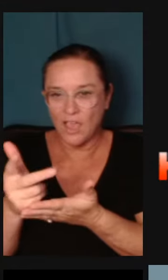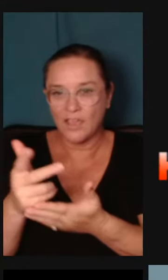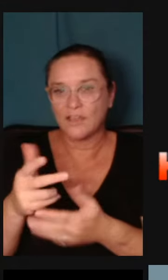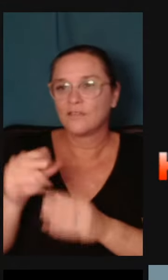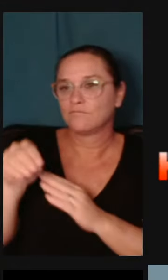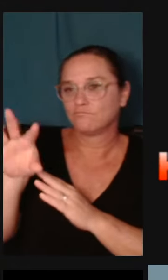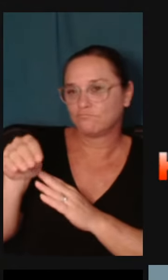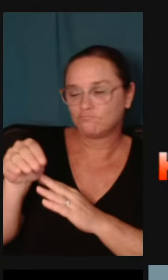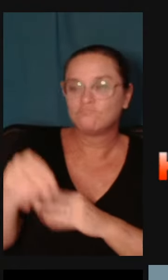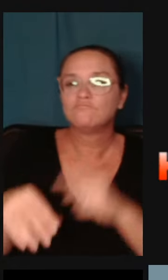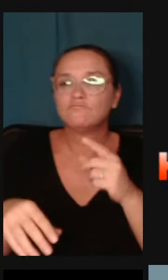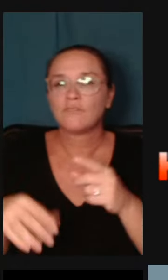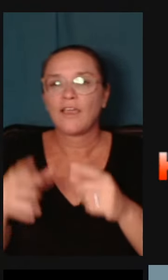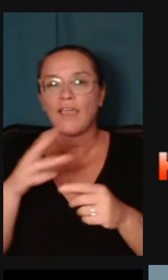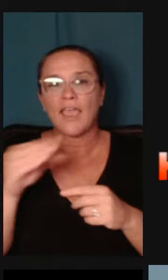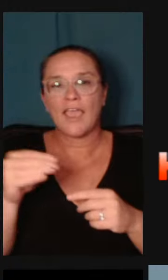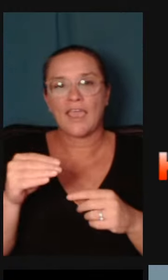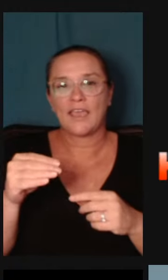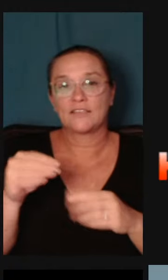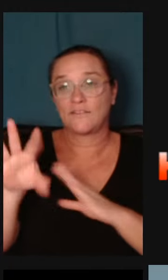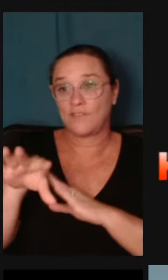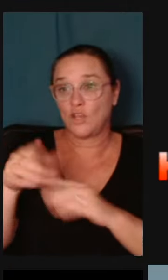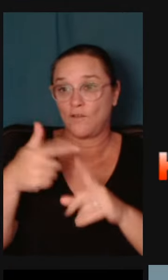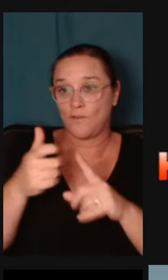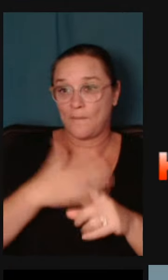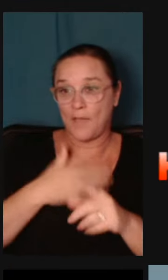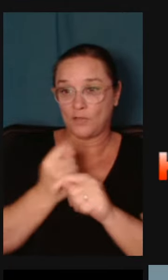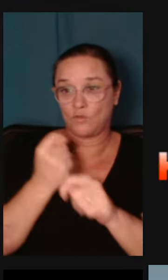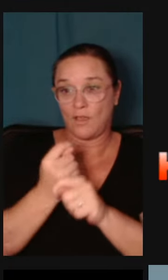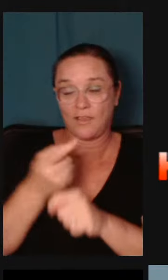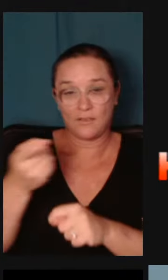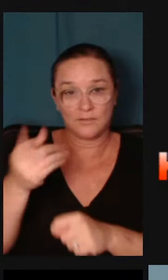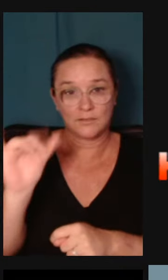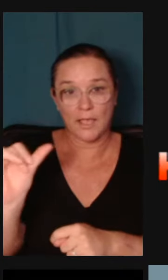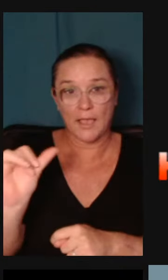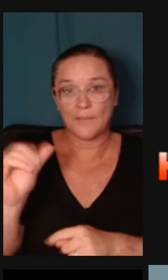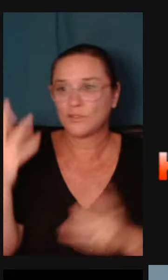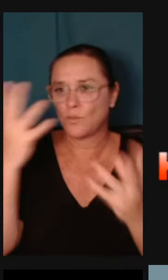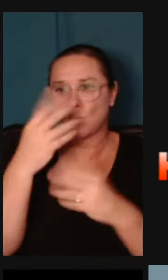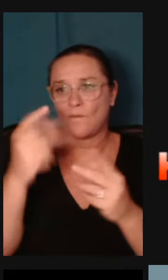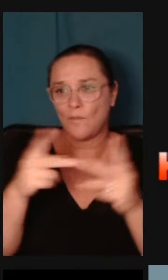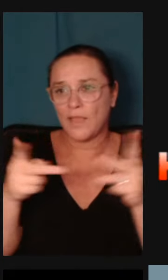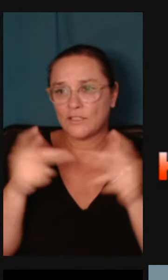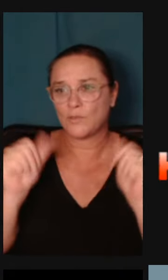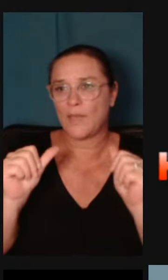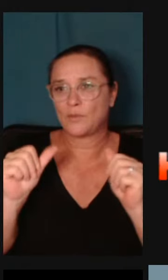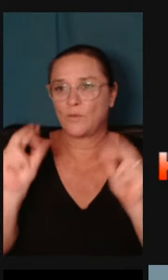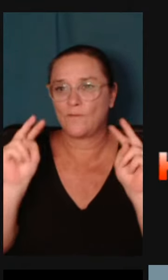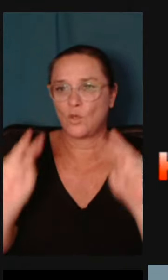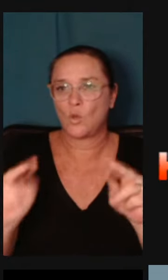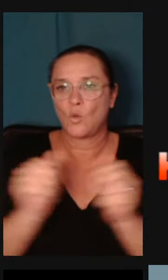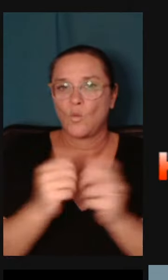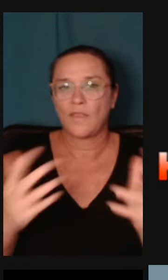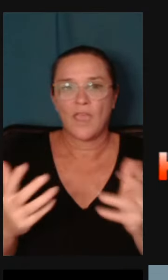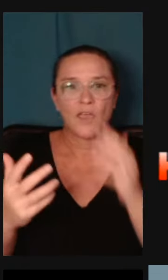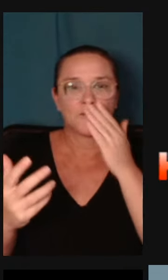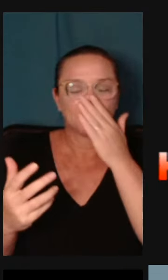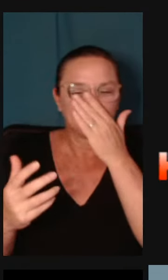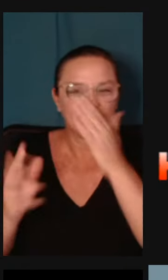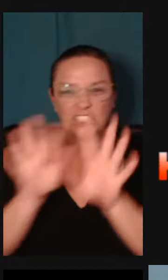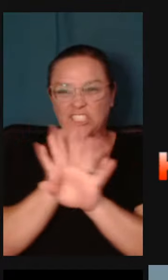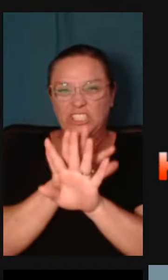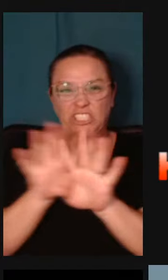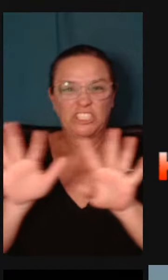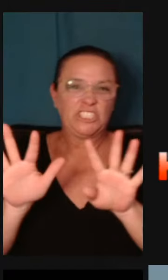some video from out of my truck up there. This is a beautiful place to be able to view without all the there's not a lot of crowds sitting up